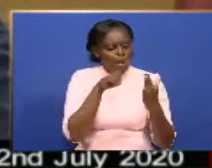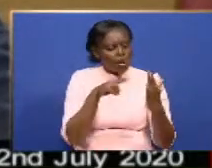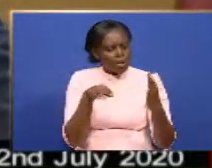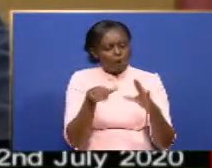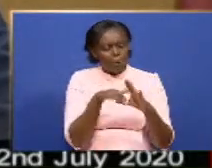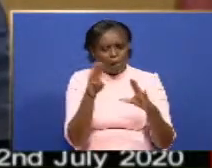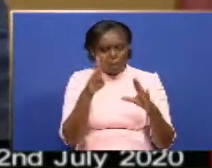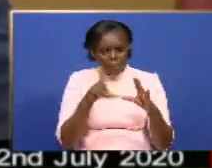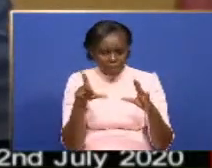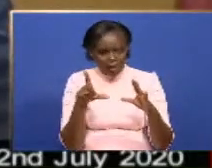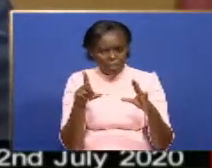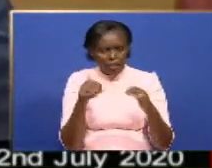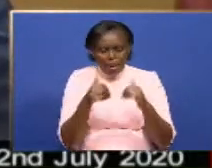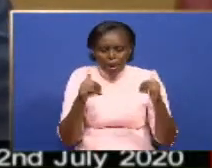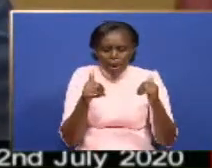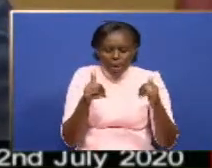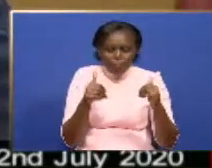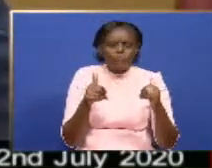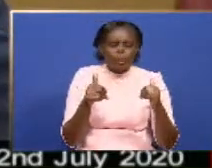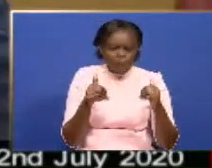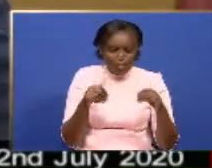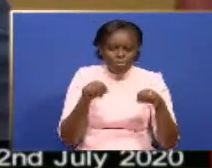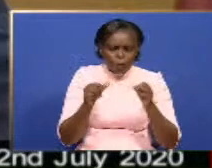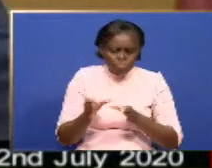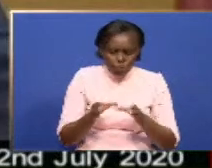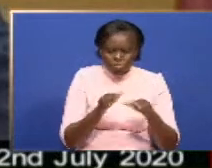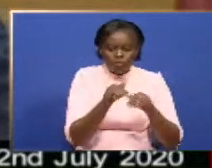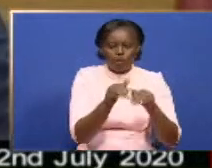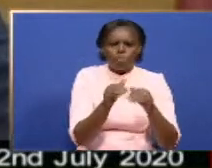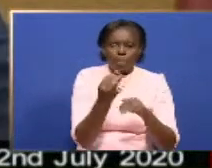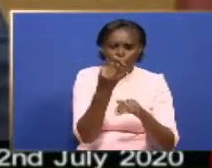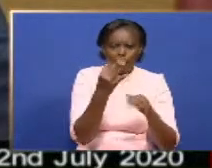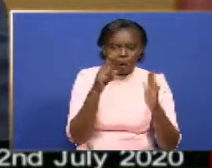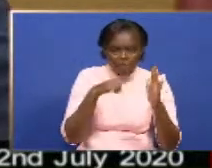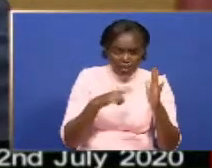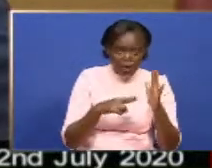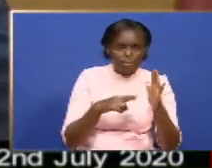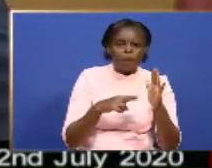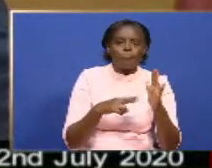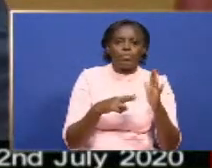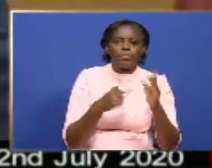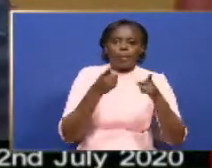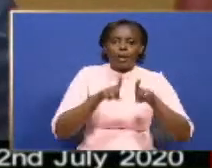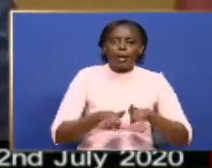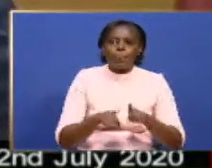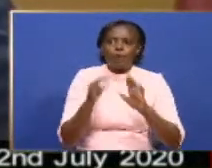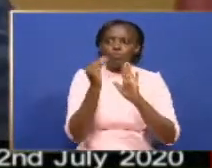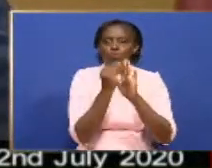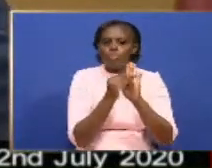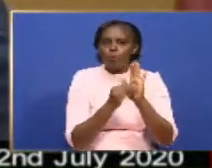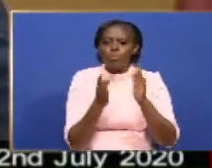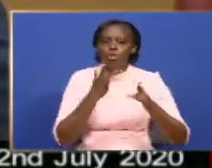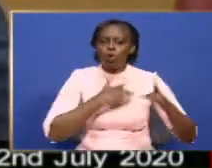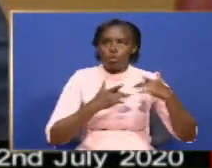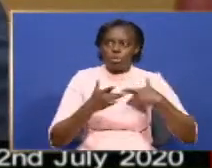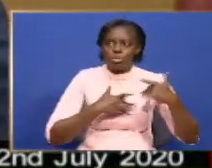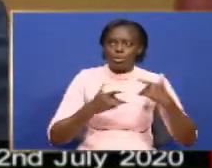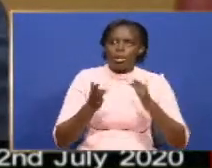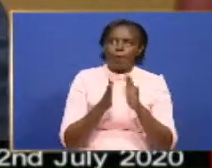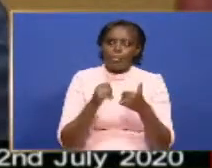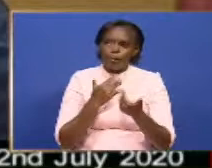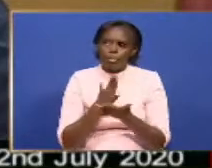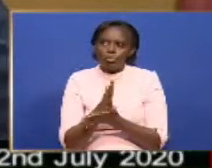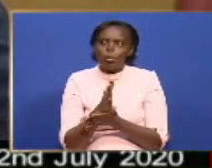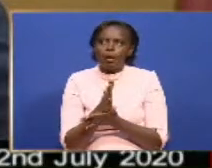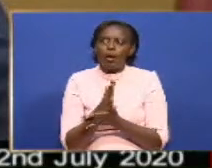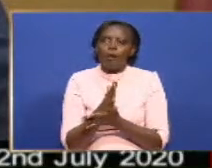think there are gaps, push those gaps forward so that as we go to the third reading, Honorable Speaker, then we'll have factored most of these concerns and ensure that we have